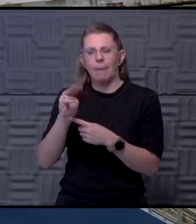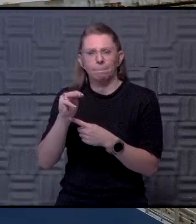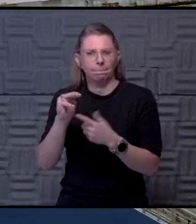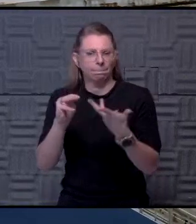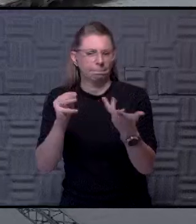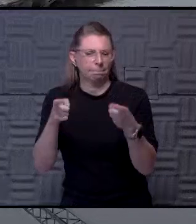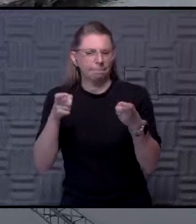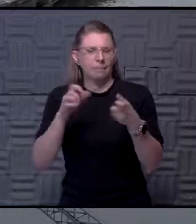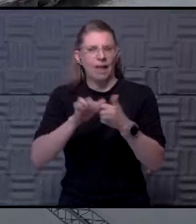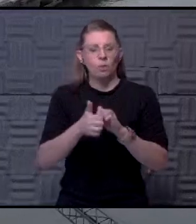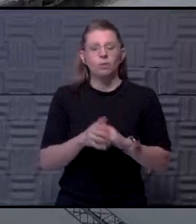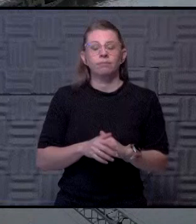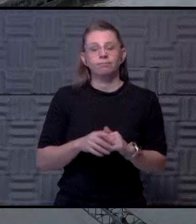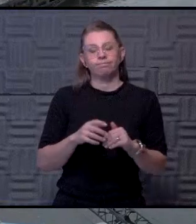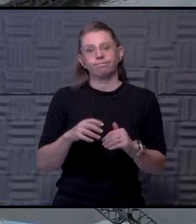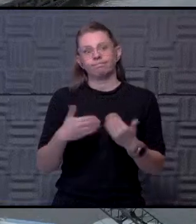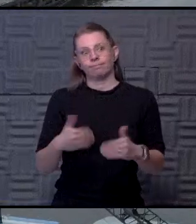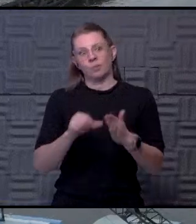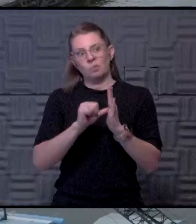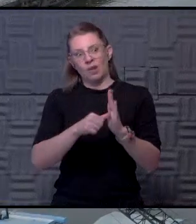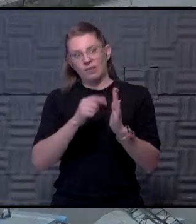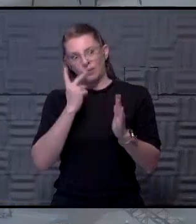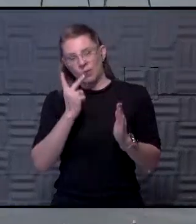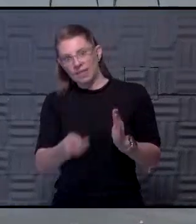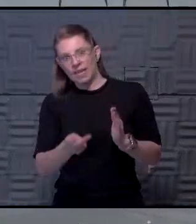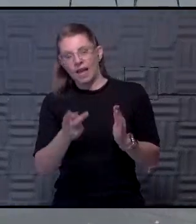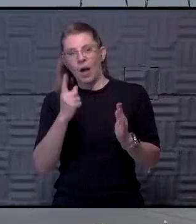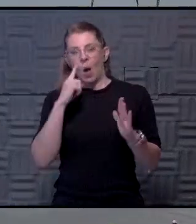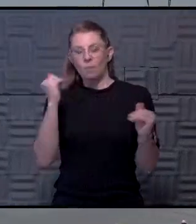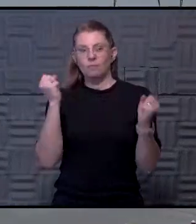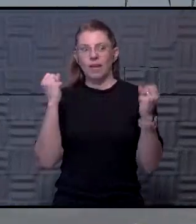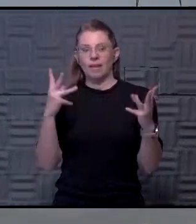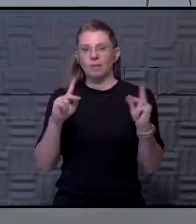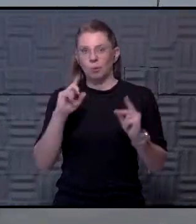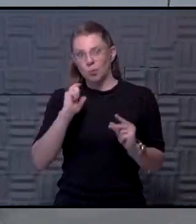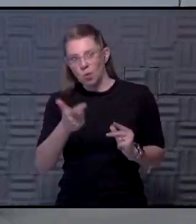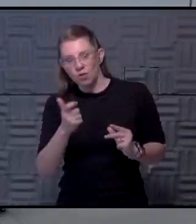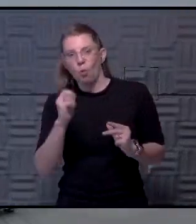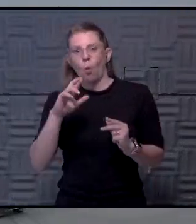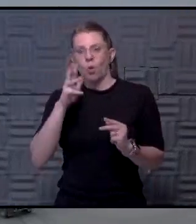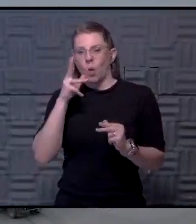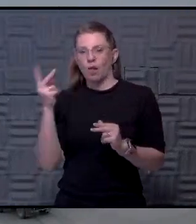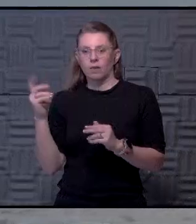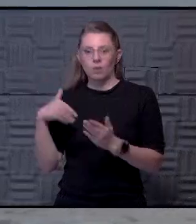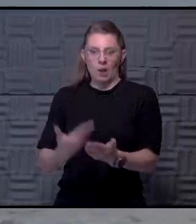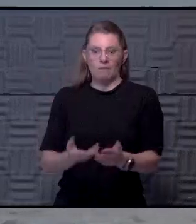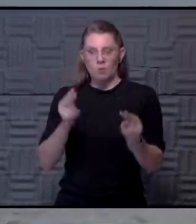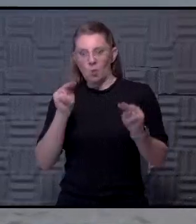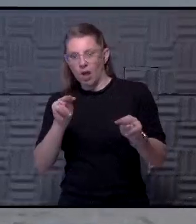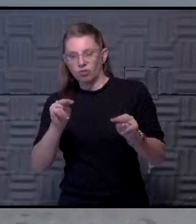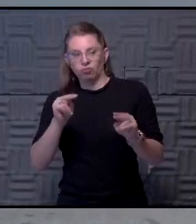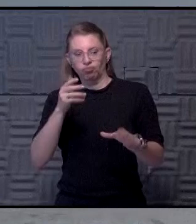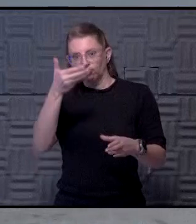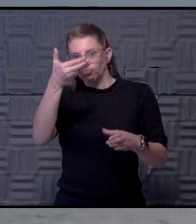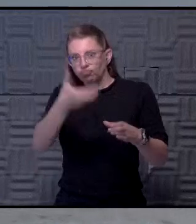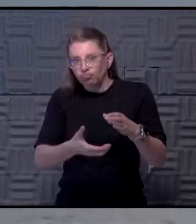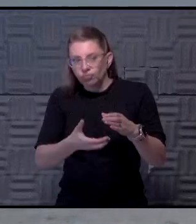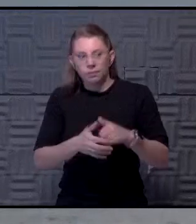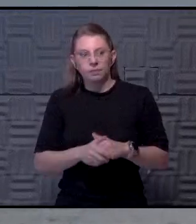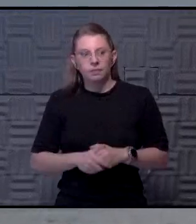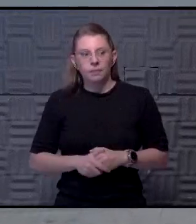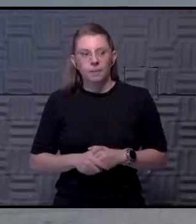really impressive to see, and so I really hope a lot of people are watching or come out to see it. And combined, it